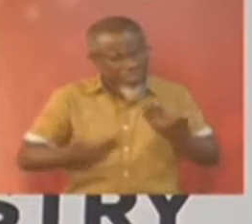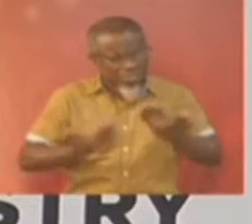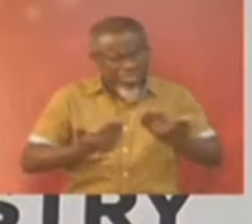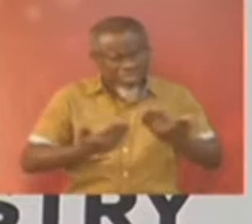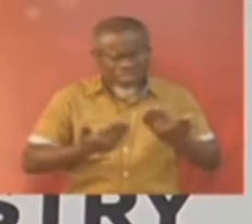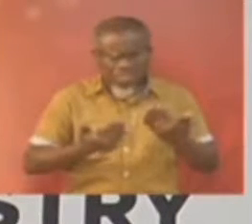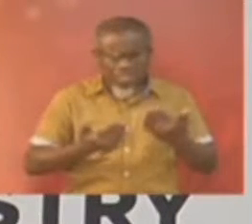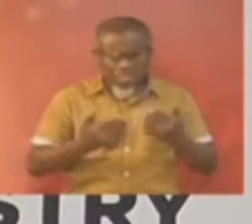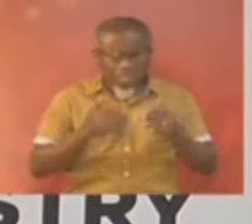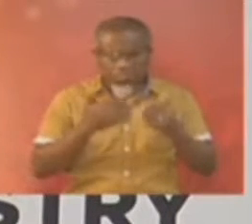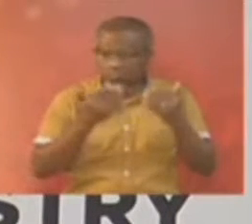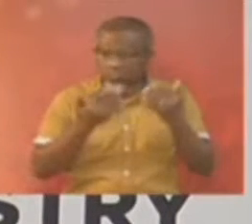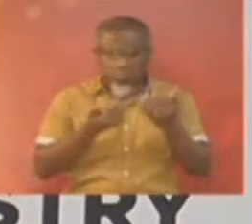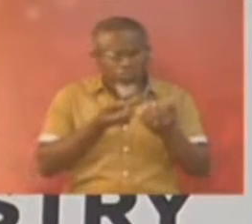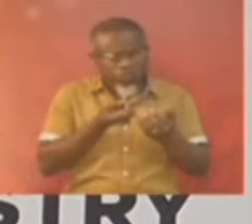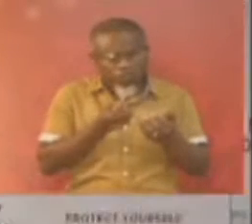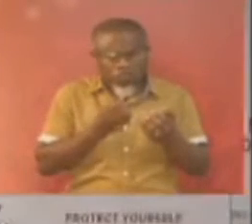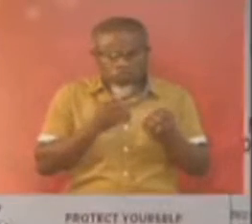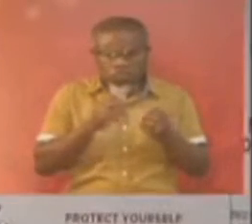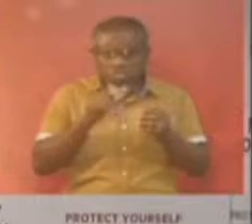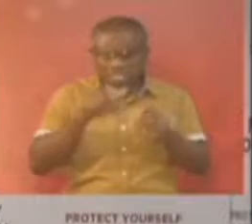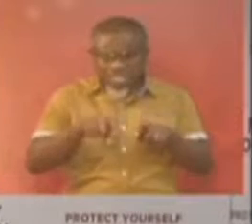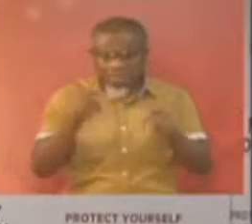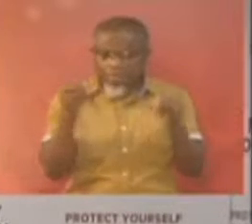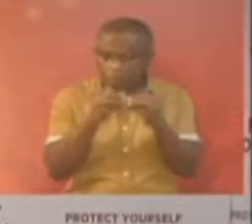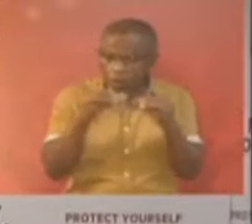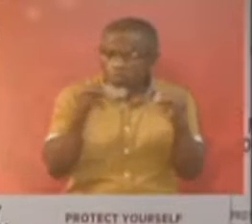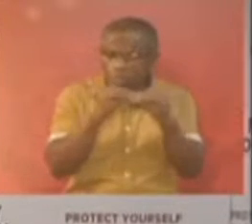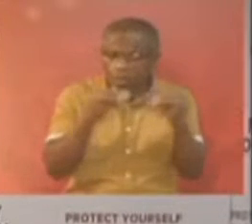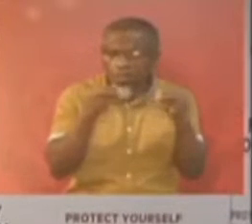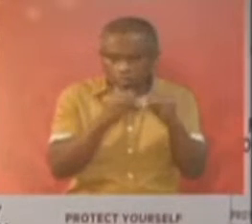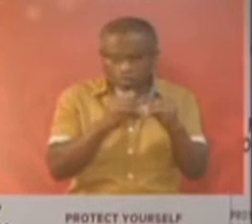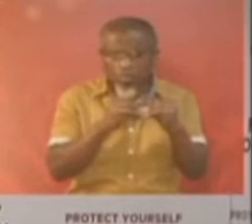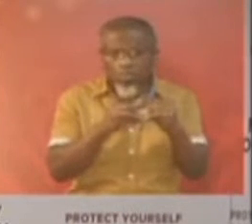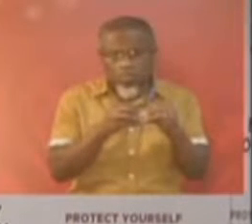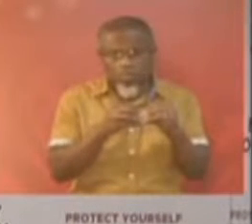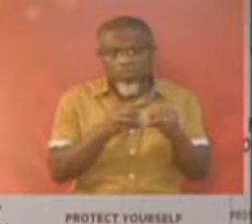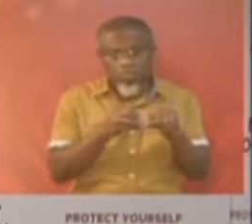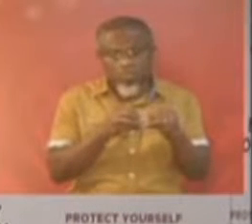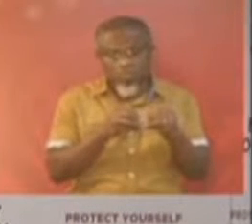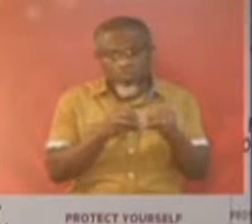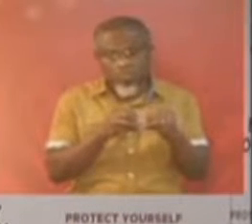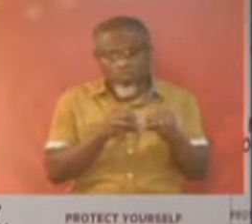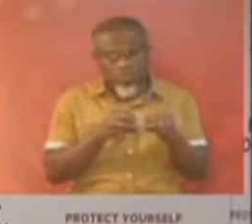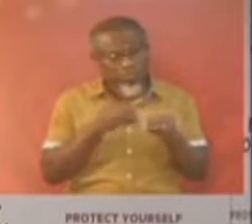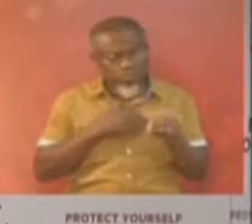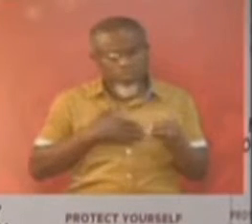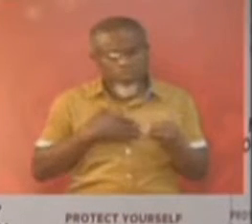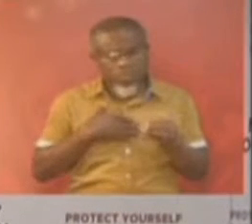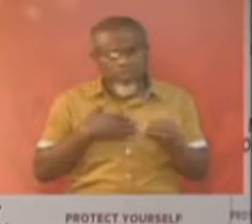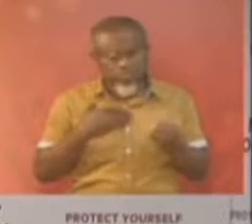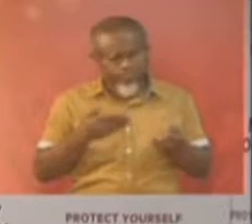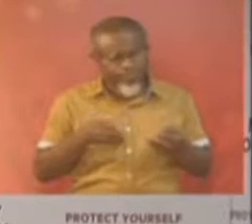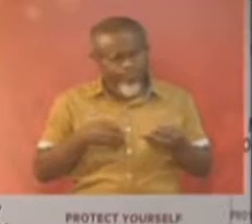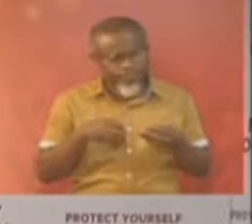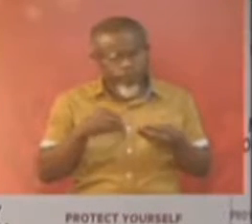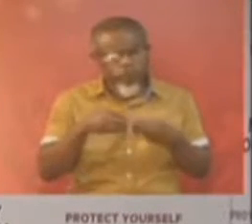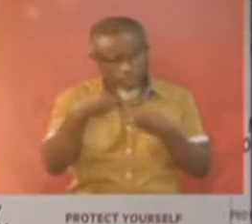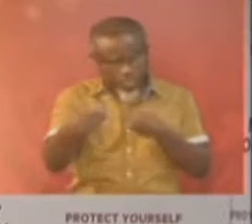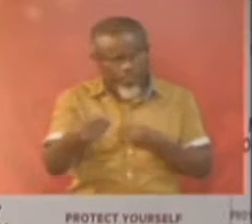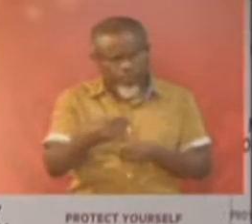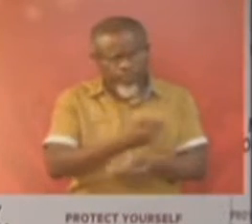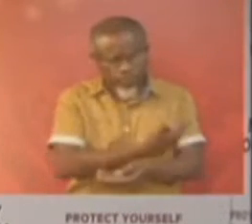blood banking. Thank you. I do see that CNC3 had a follow-up question again. Mr. Khan?